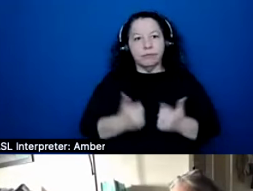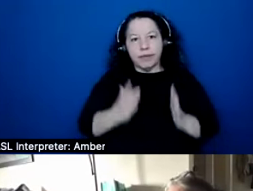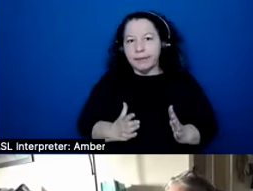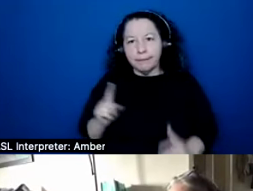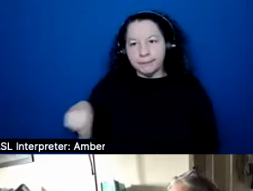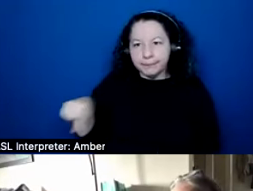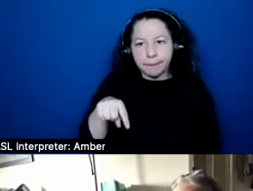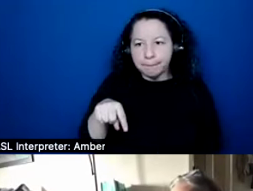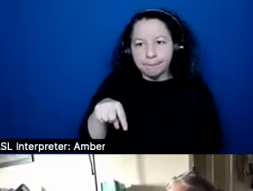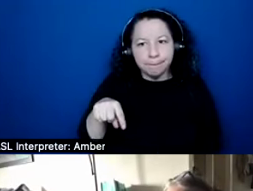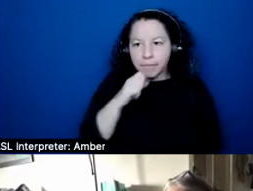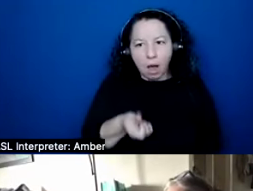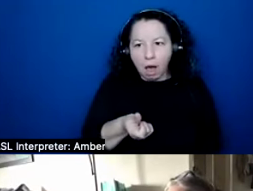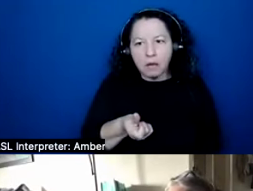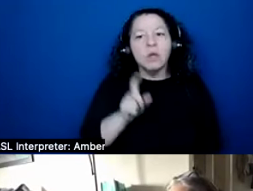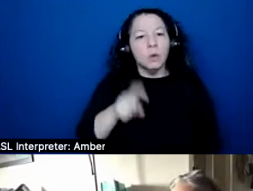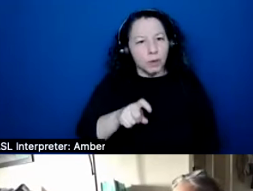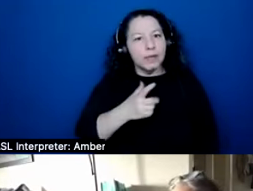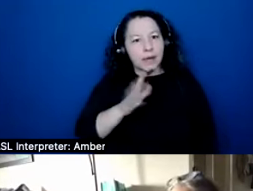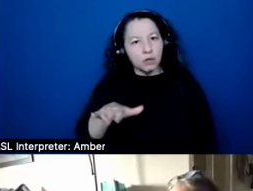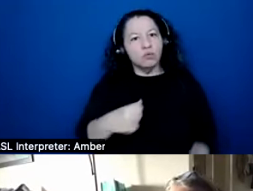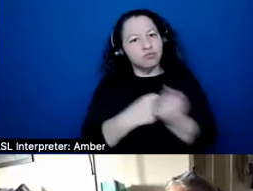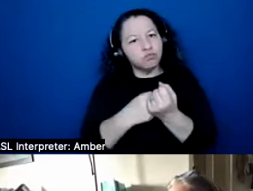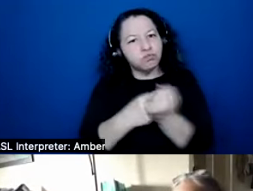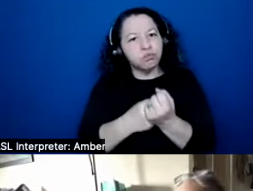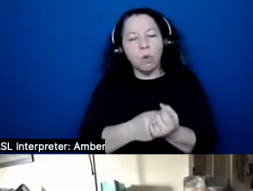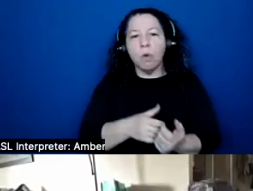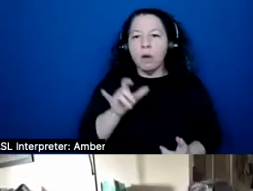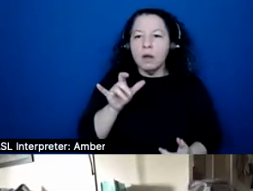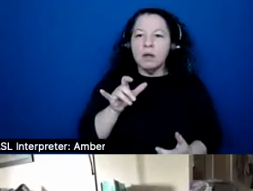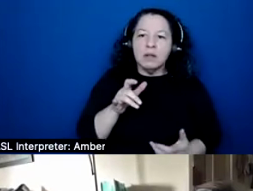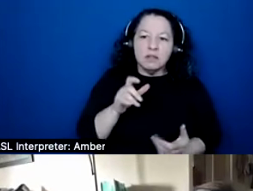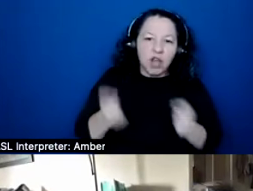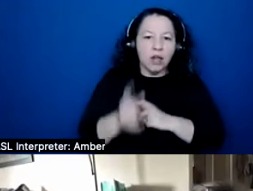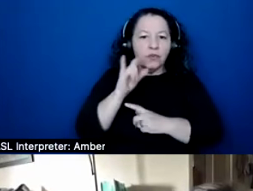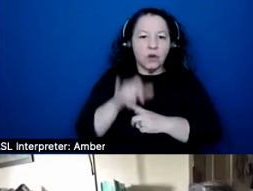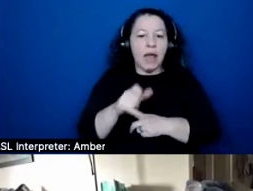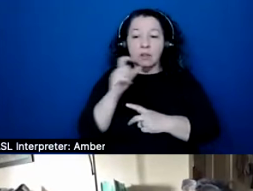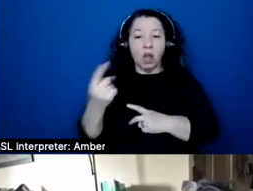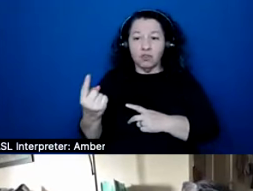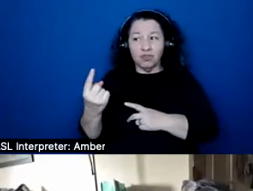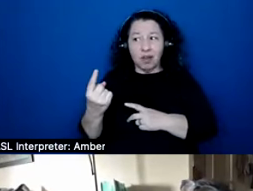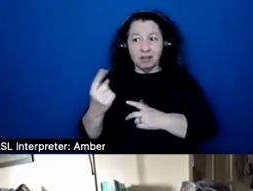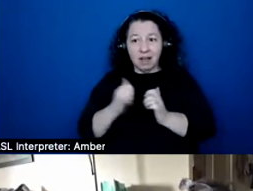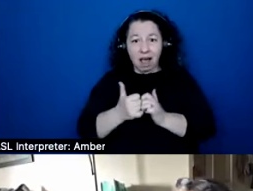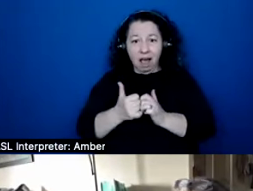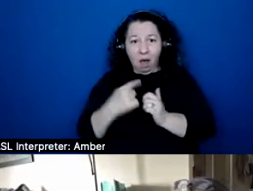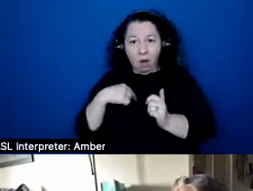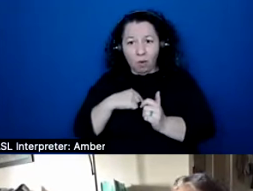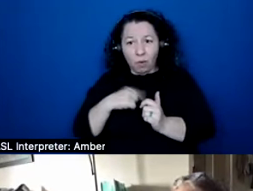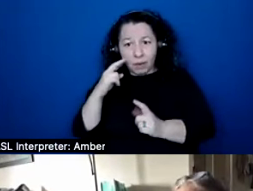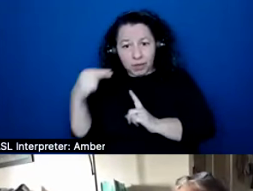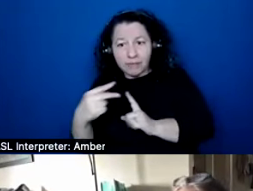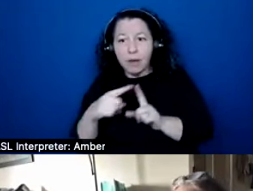survivors. And so we need to lend our voices to change not only the narrative, but the laws as they relate to serving our